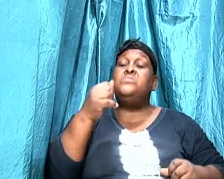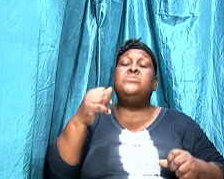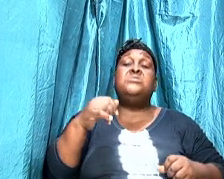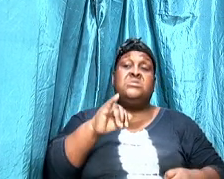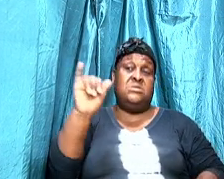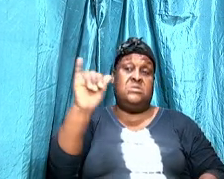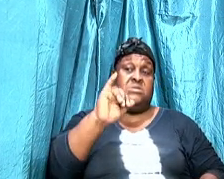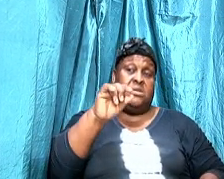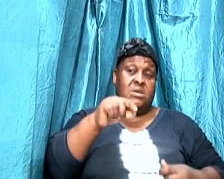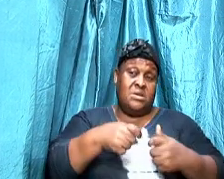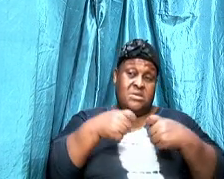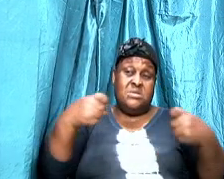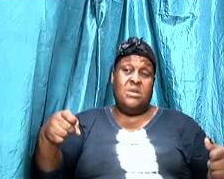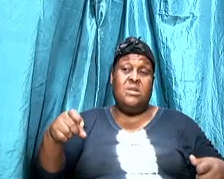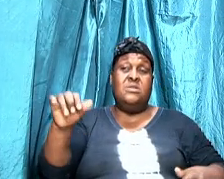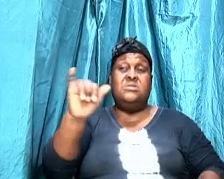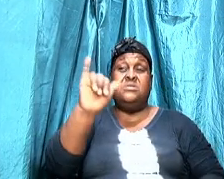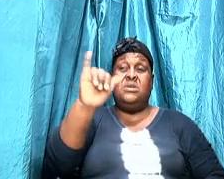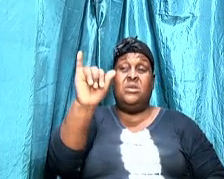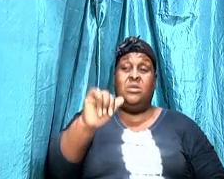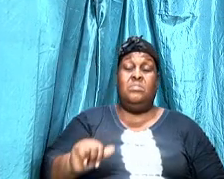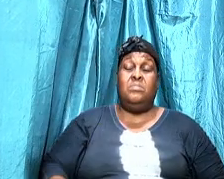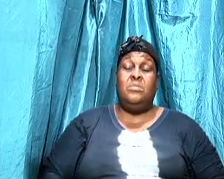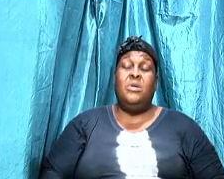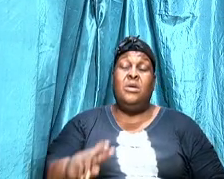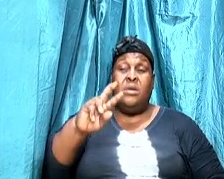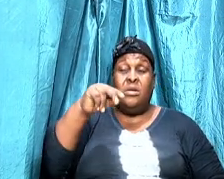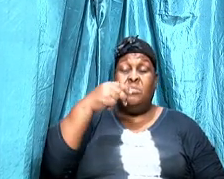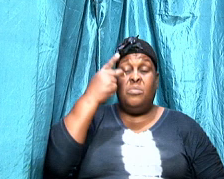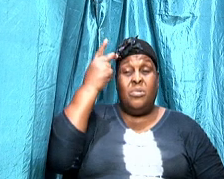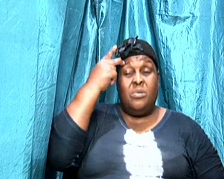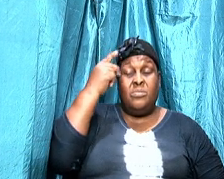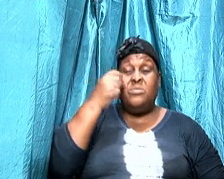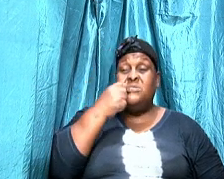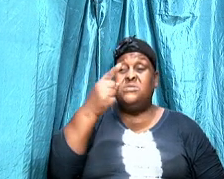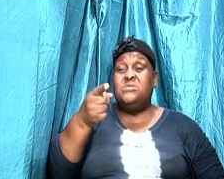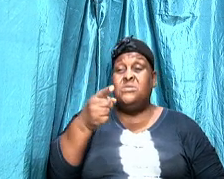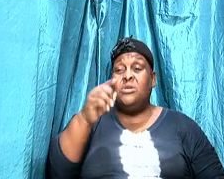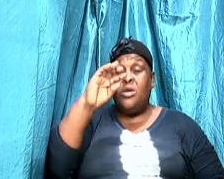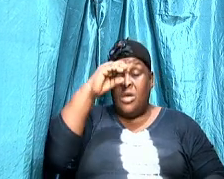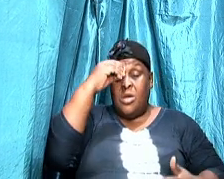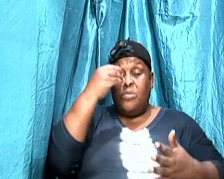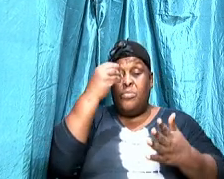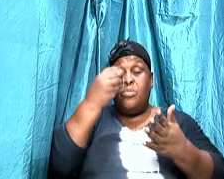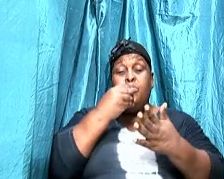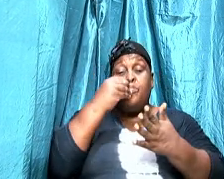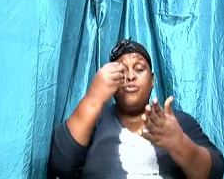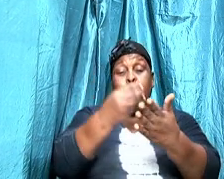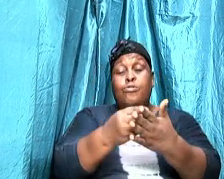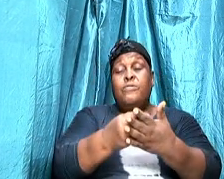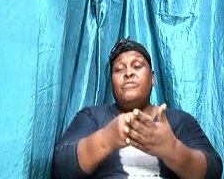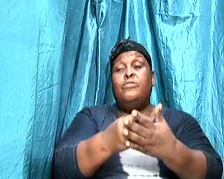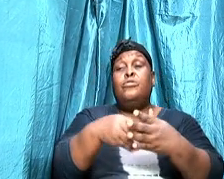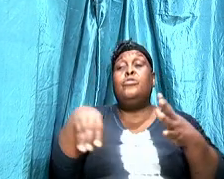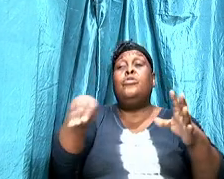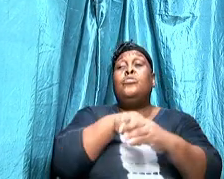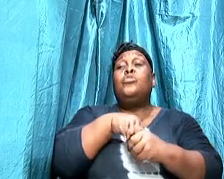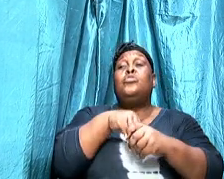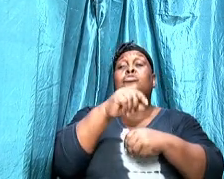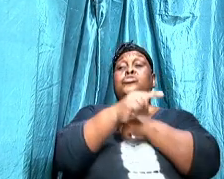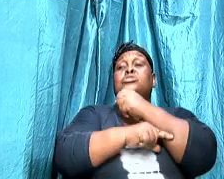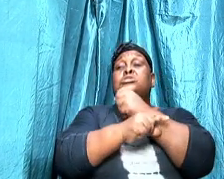sinners. And so now he was recapping and he was saying that he basically have proven that both Gentiles and